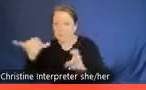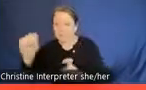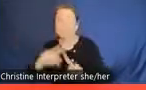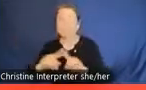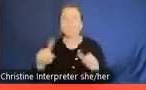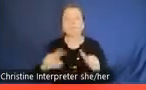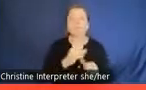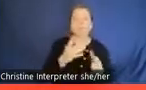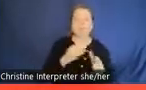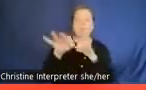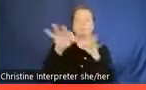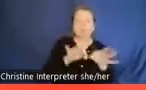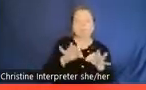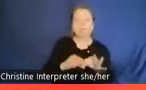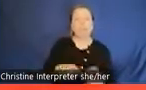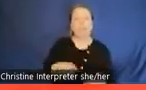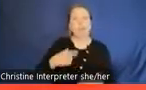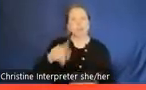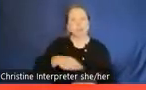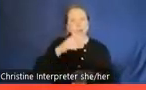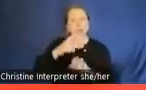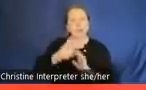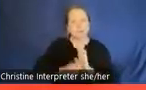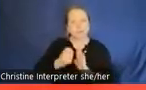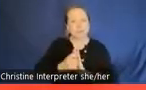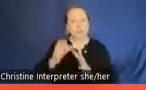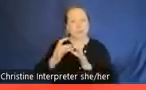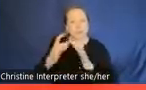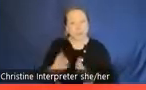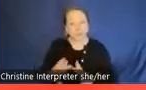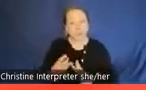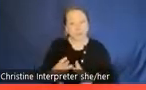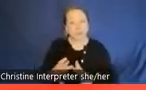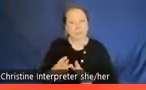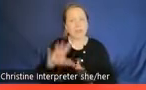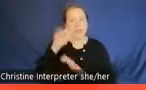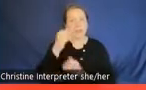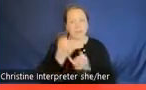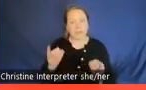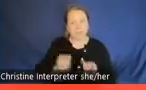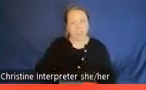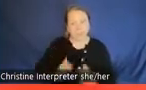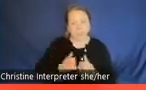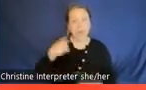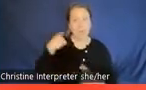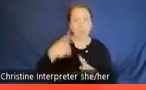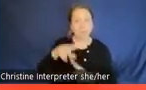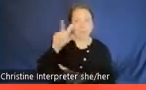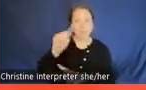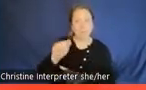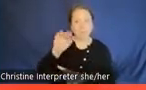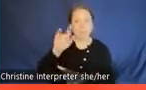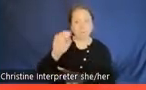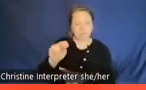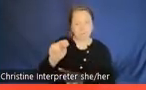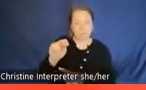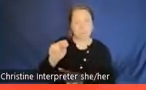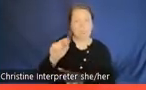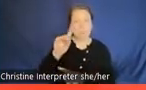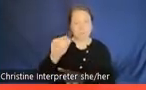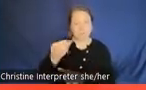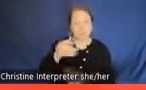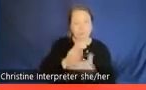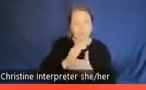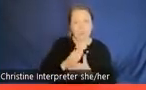of our longtime leaders of independent living and of the Vermont Coalition for Disability Rights, Deborah Lisi Baker,